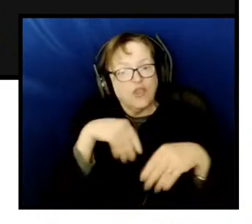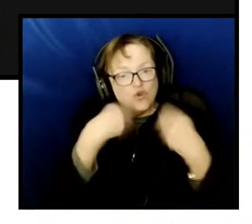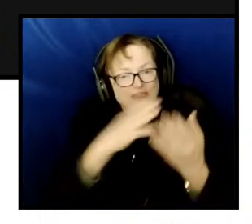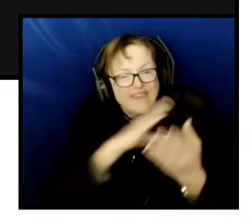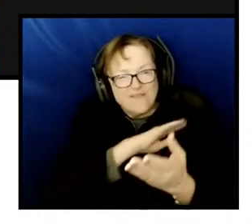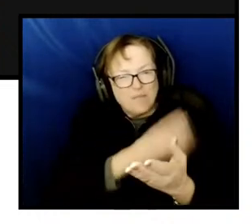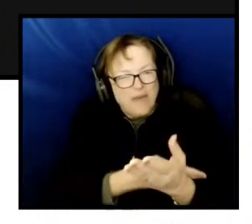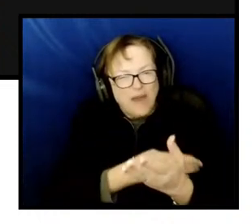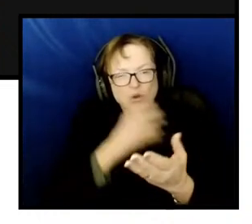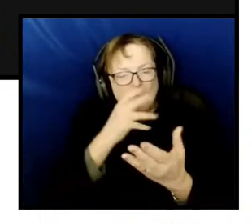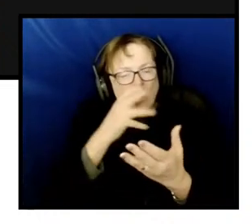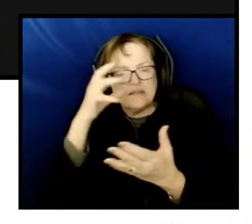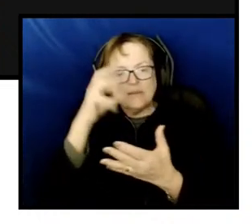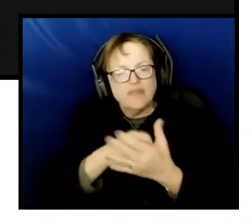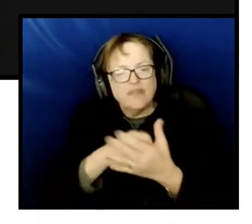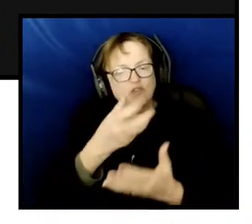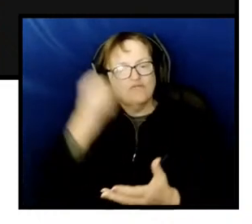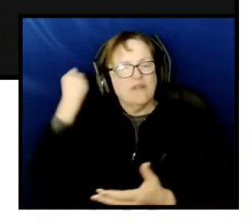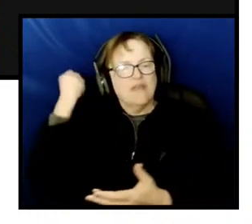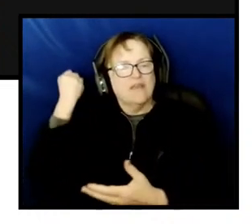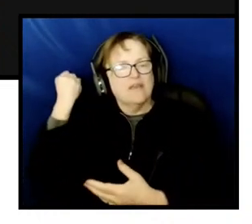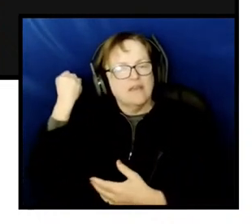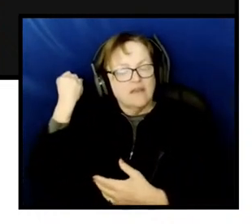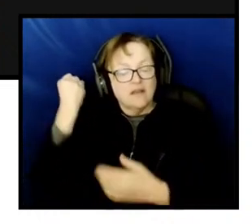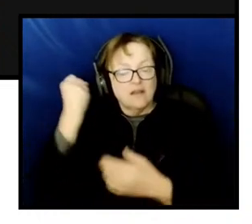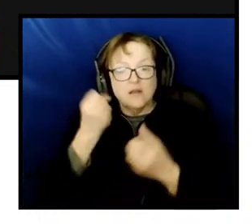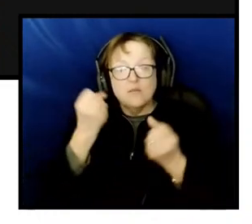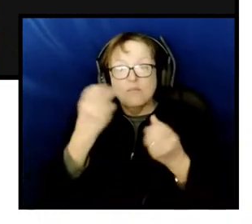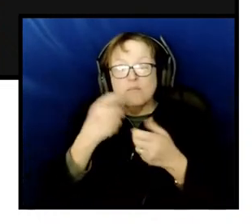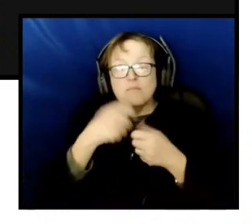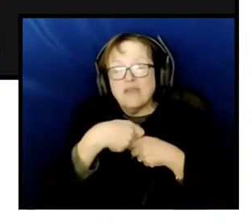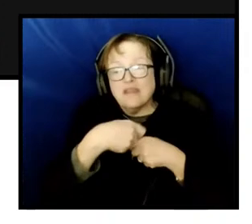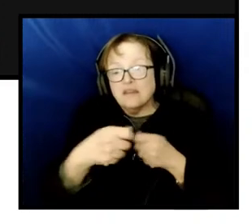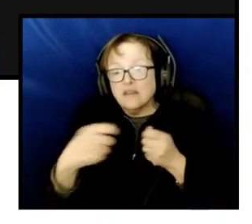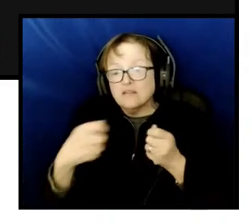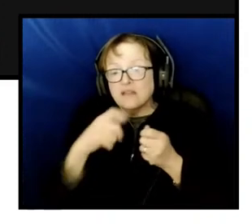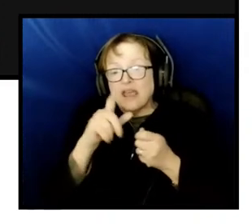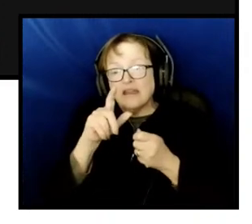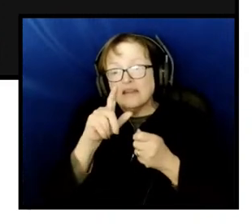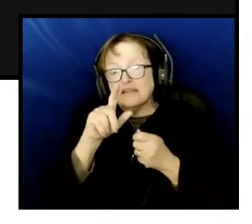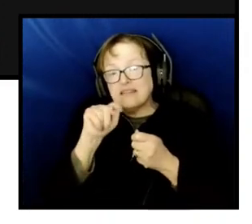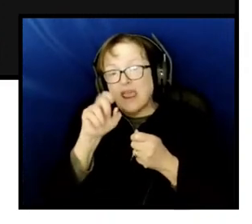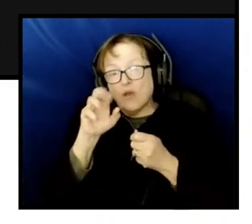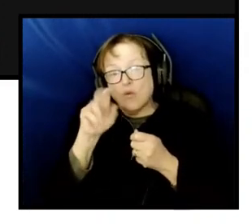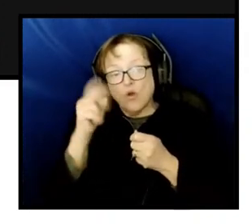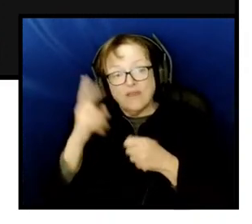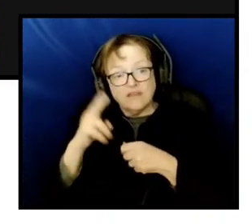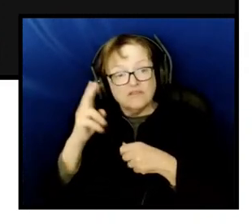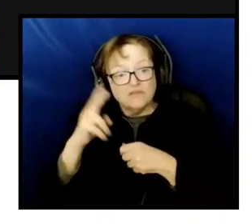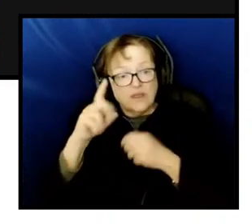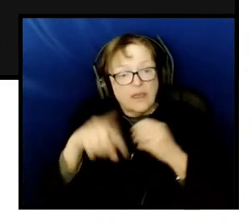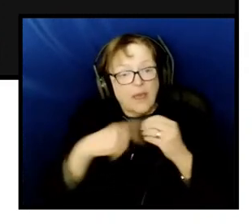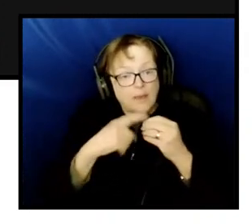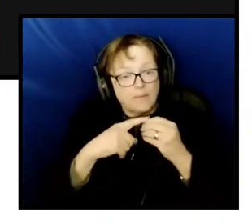in the background. A lot of decks or a lot of tarot history has been about,